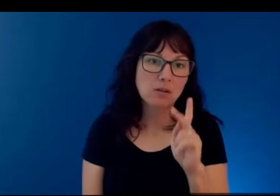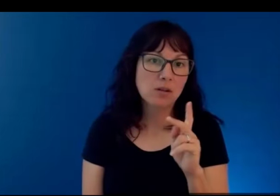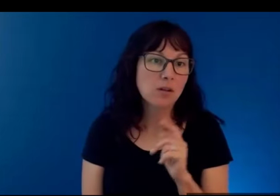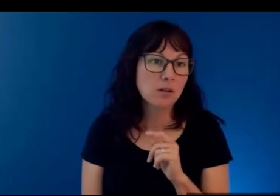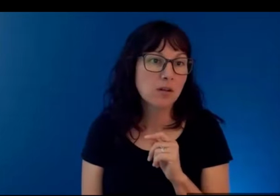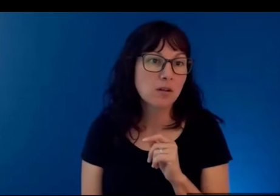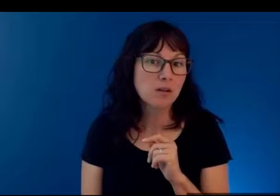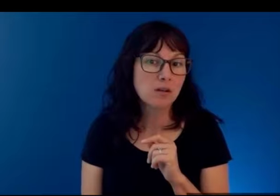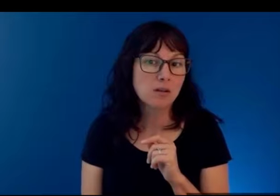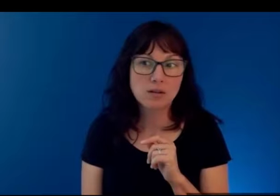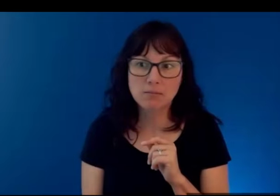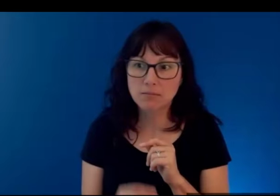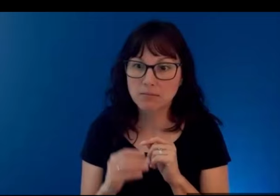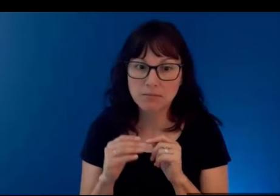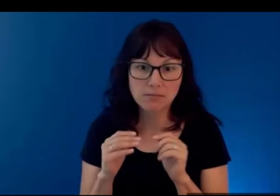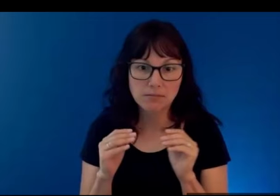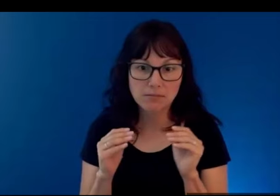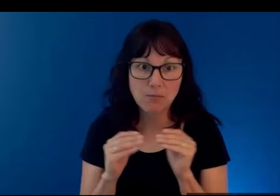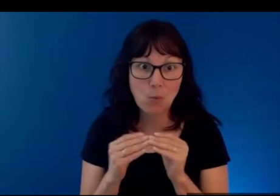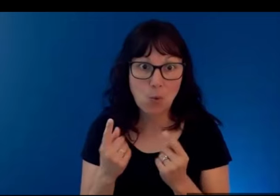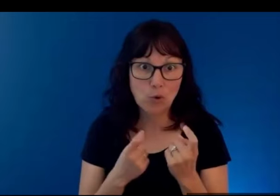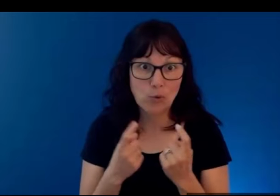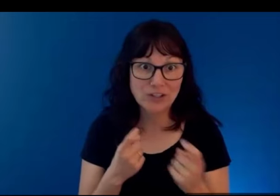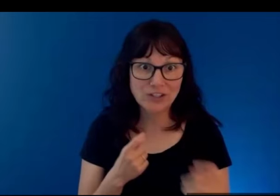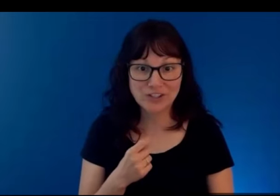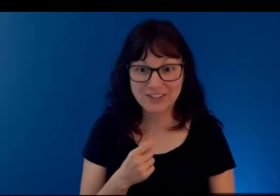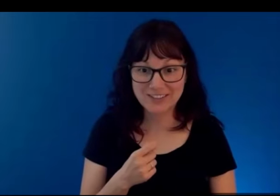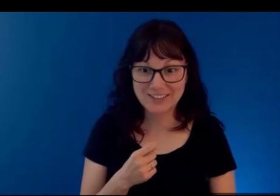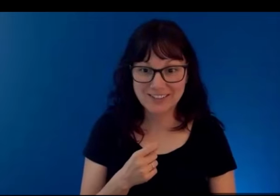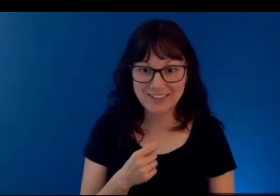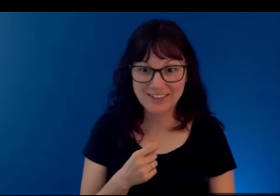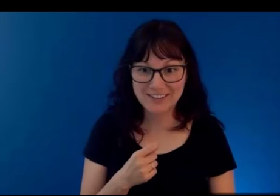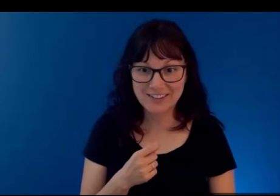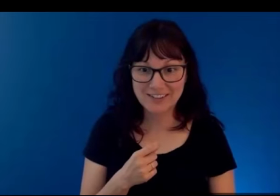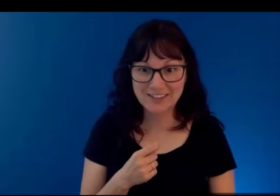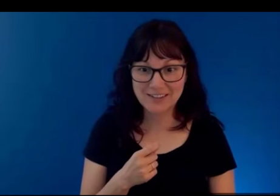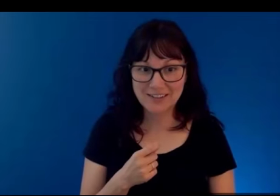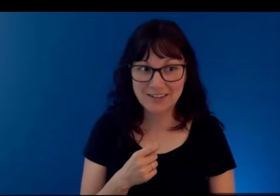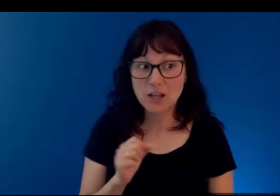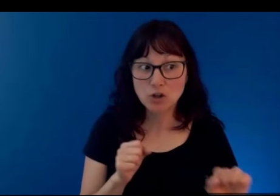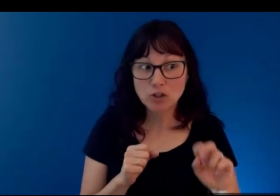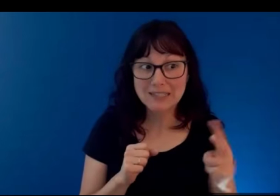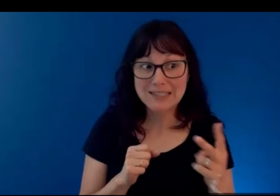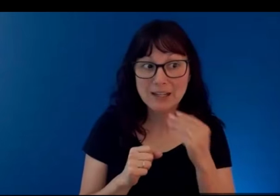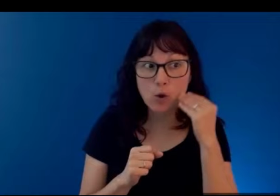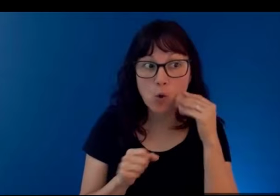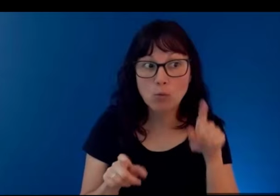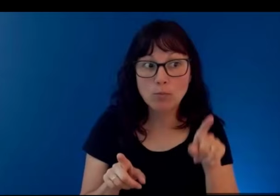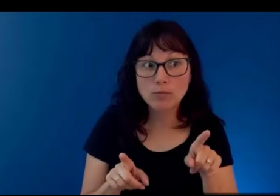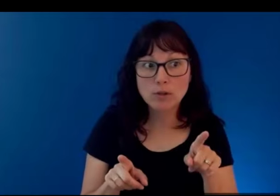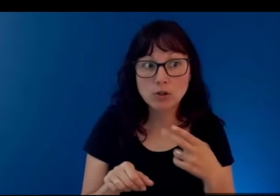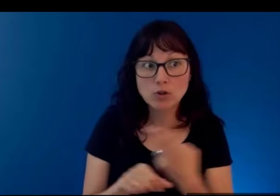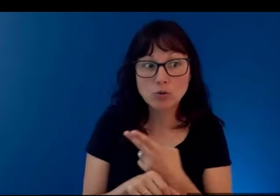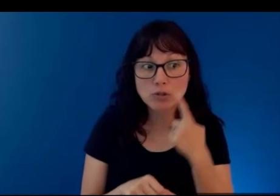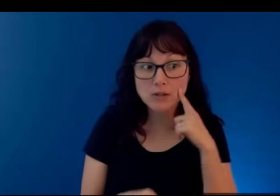there's more, there's more questions coming in now. Can a second home be used for pests?